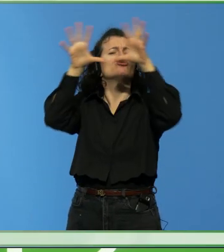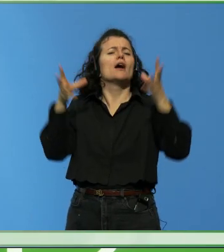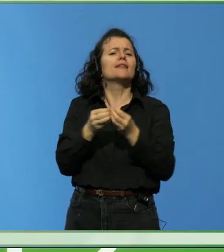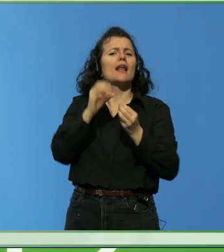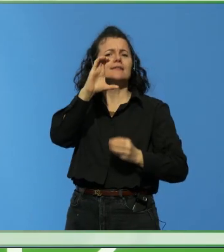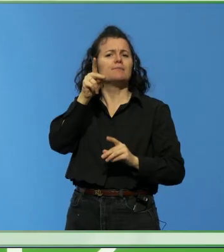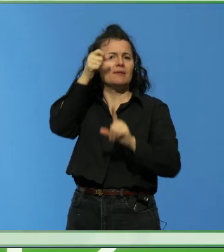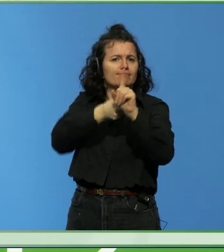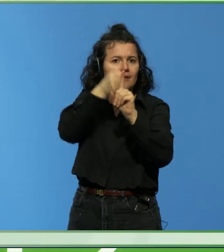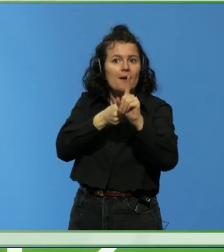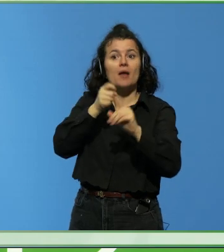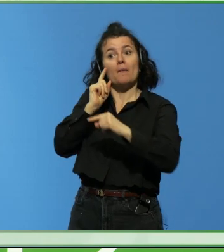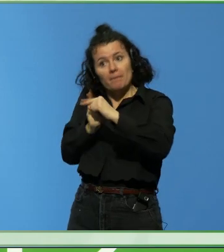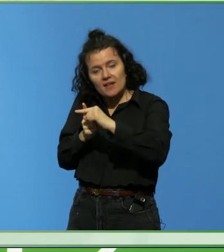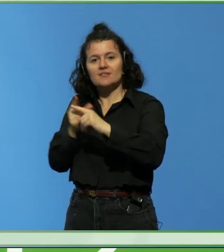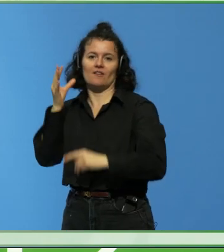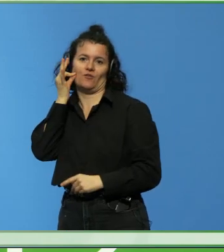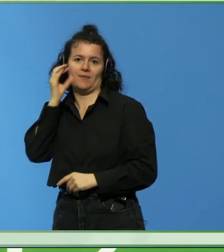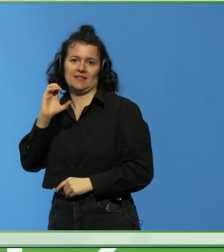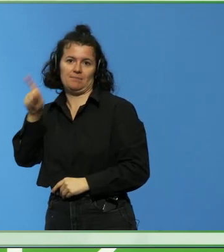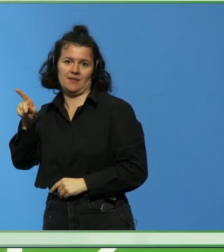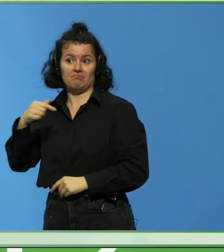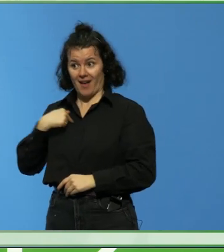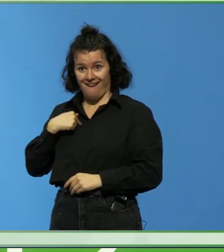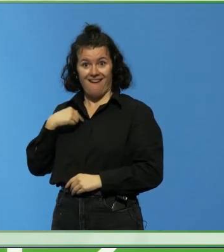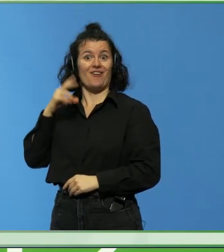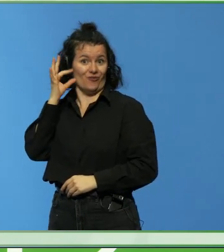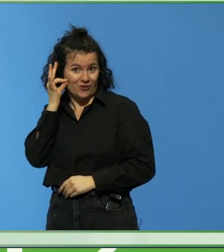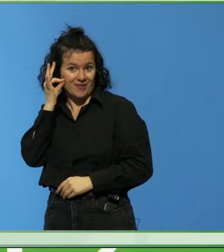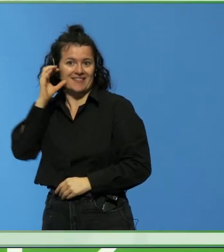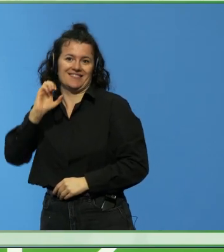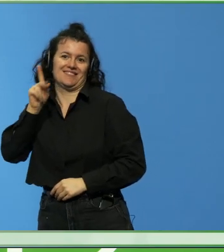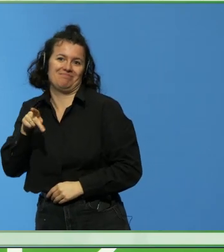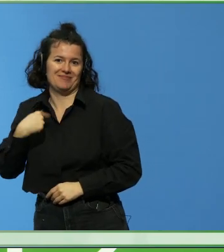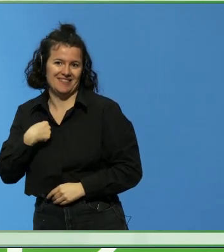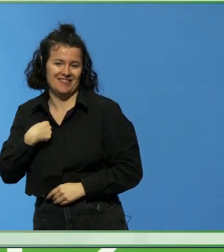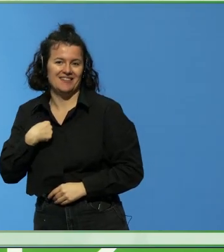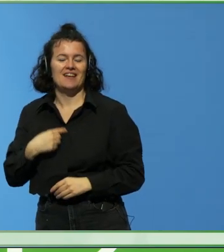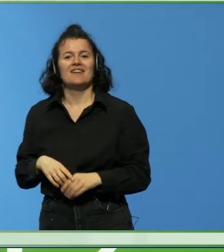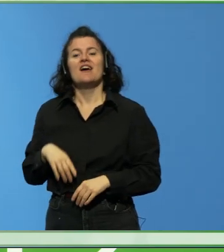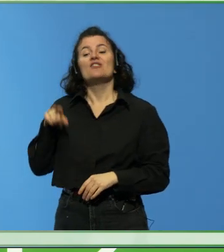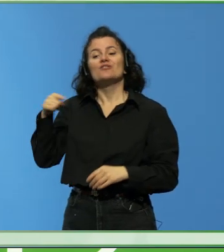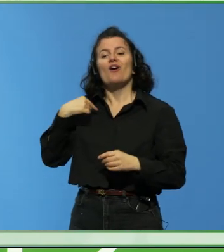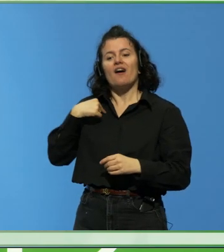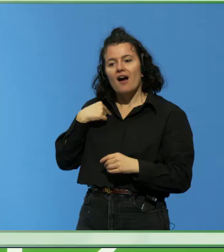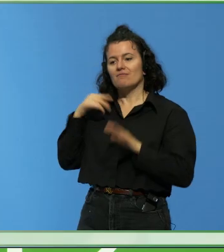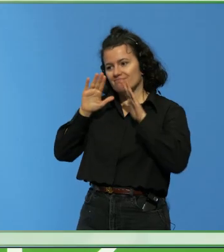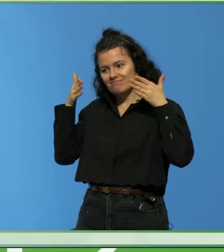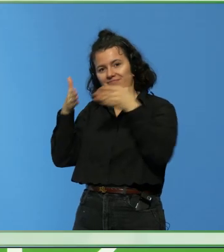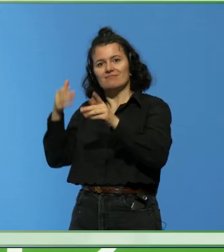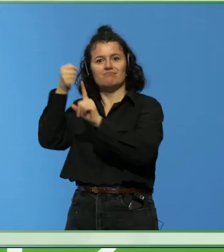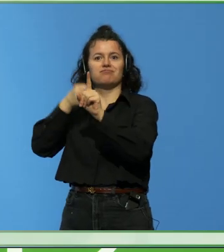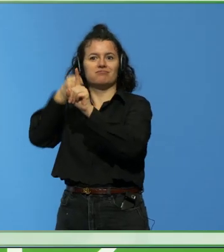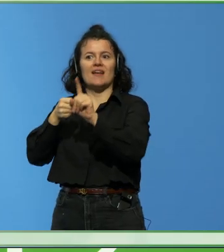palsy myself. And I think it's important that we start from scratch, because many people,